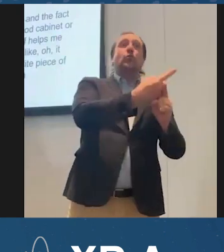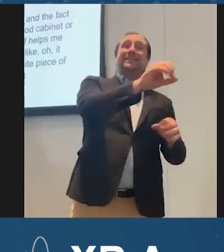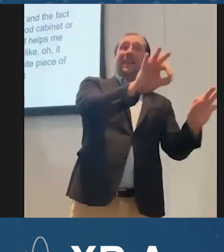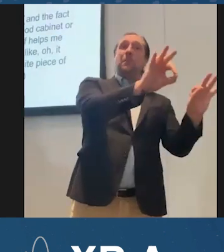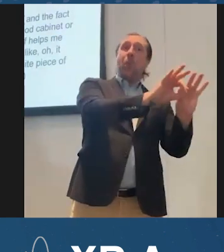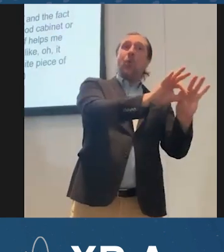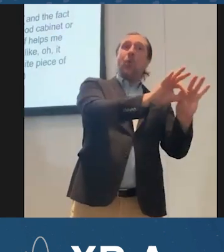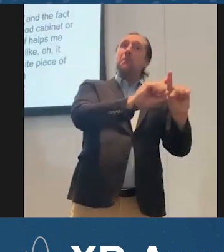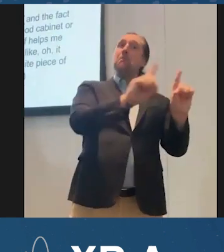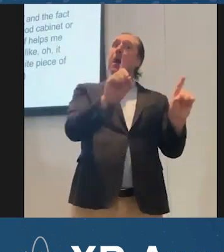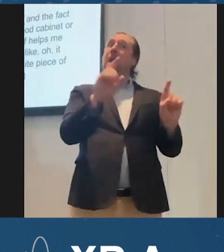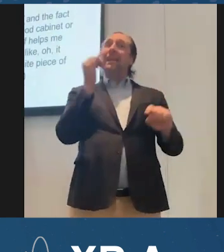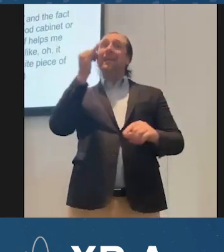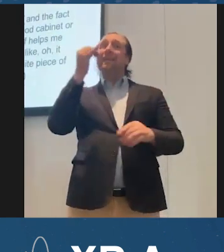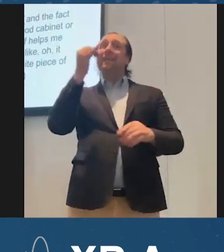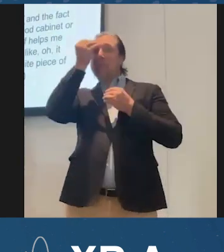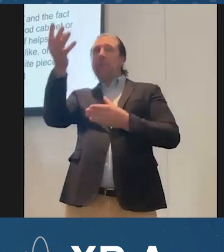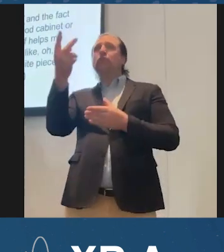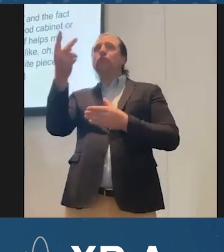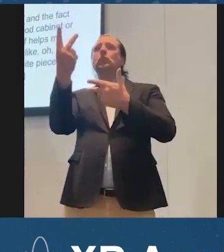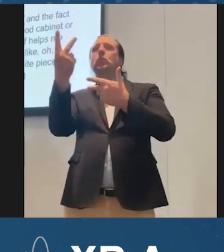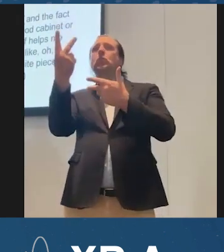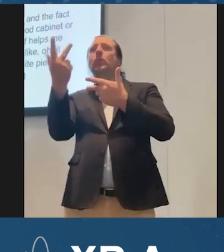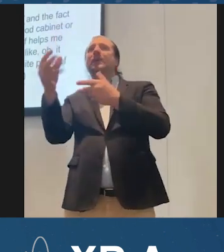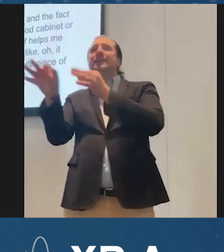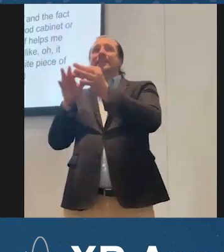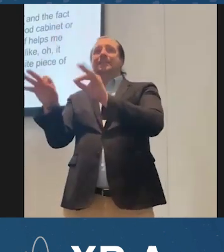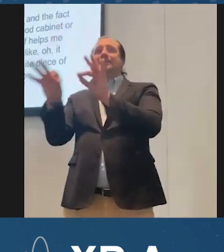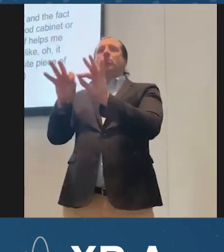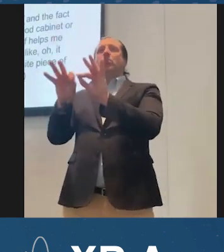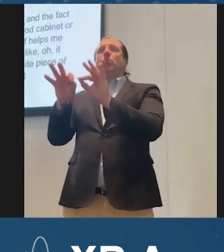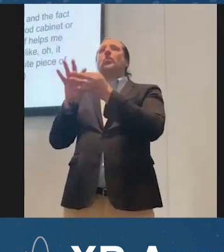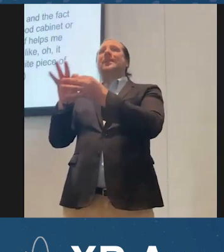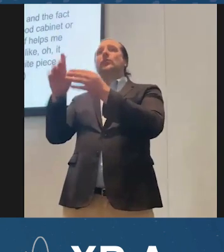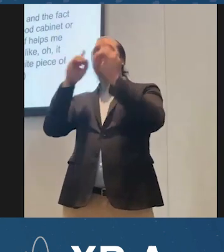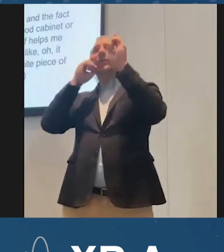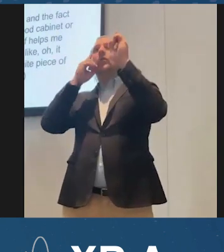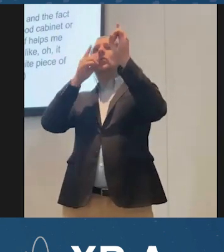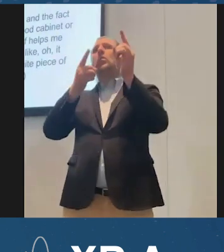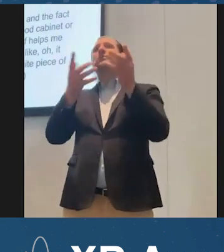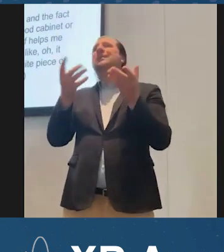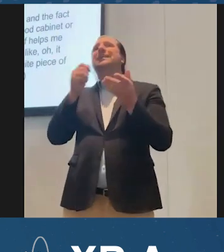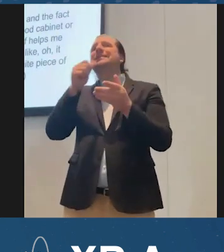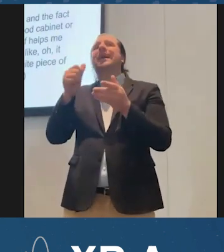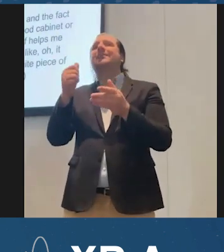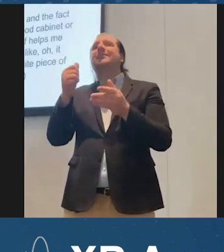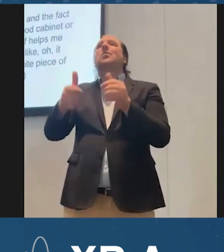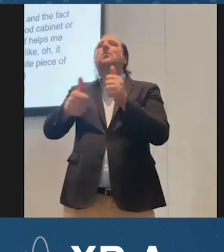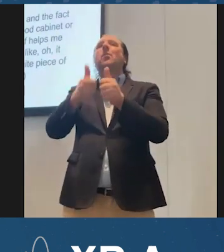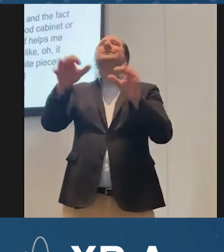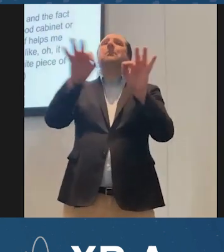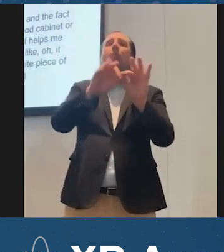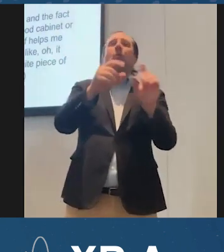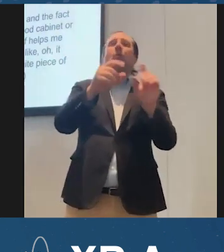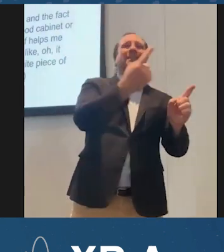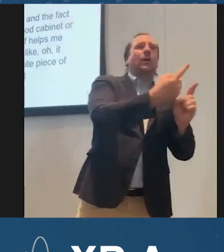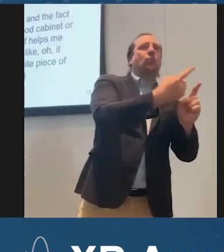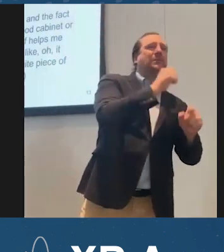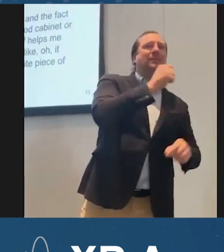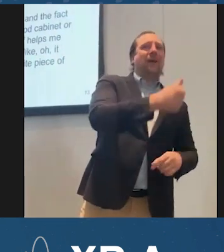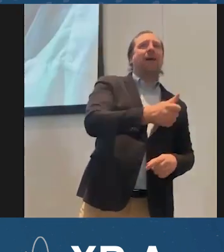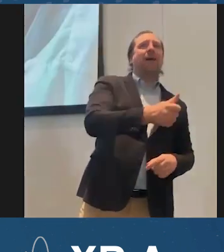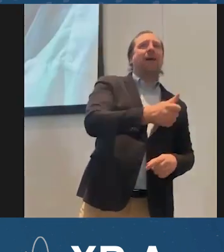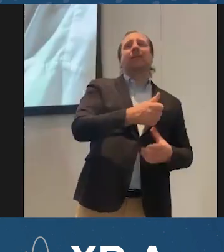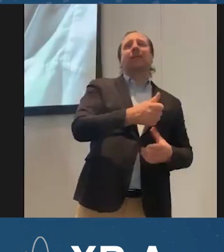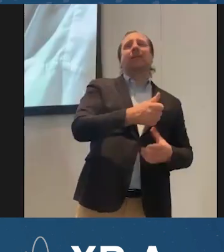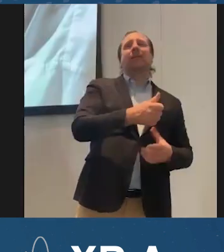as long as they got a couple of details that were related to their goals, it wasn't always the most important thing. Now,